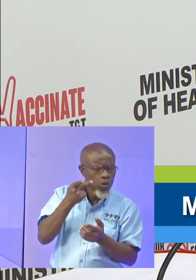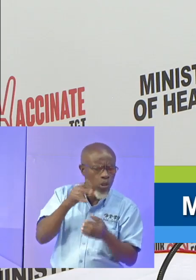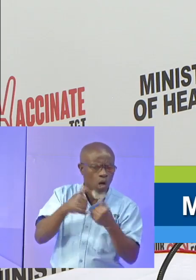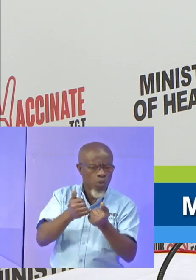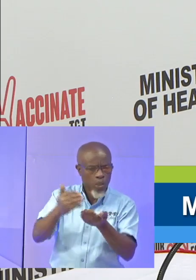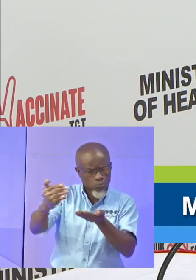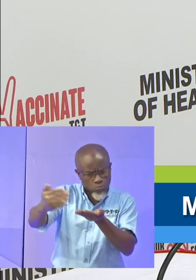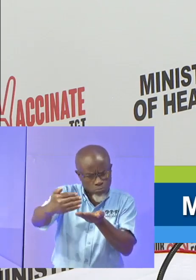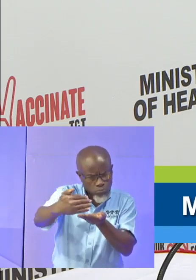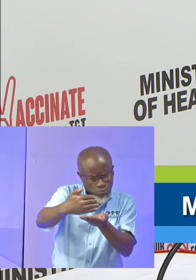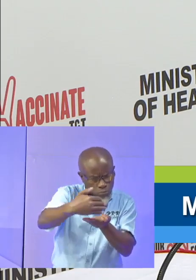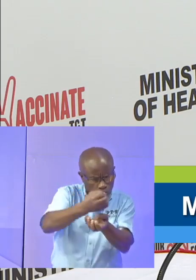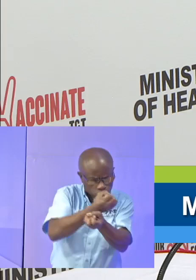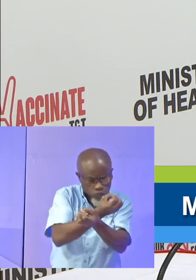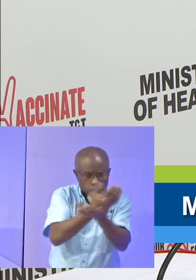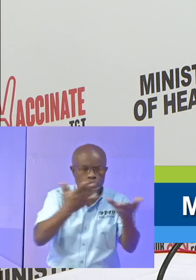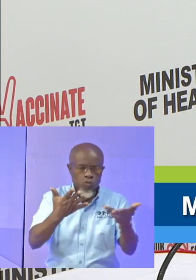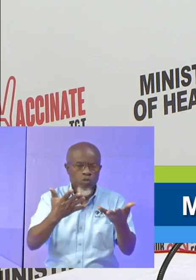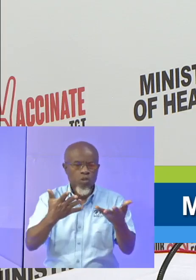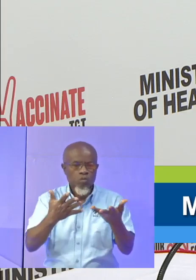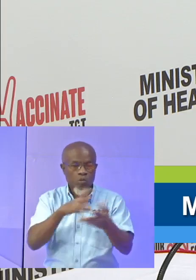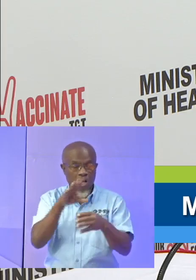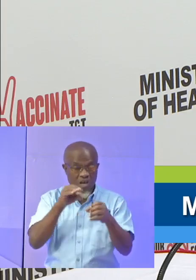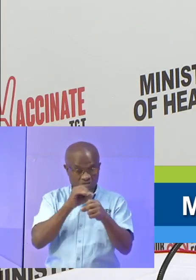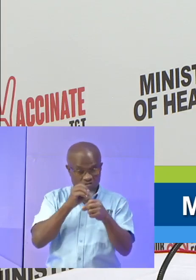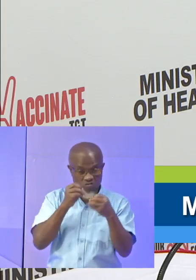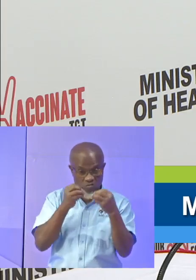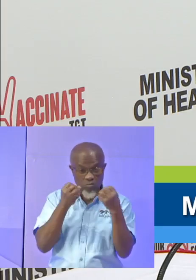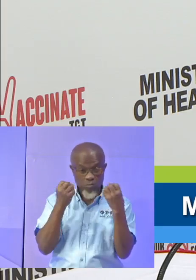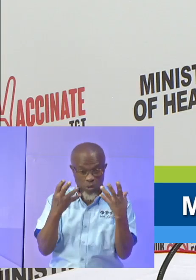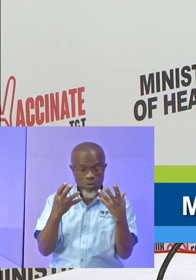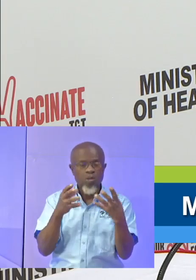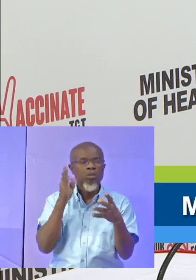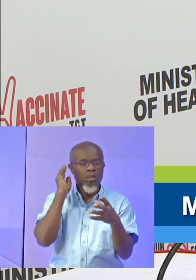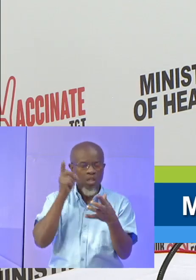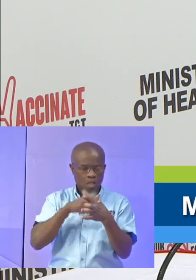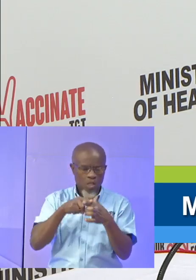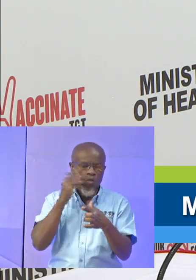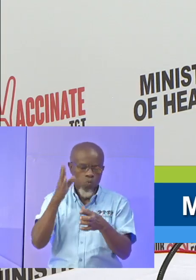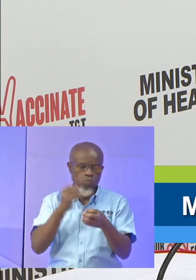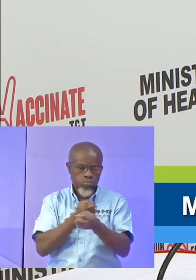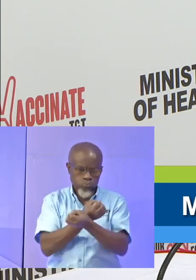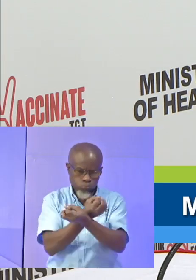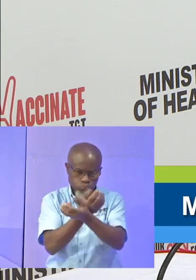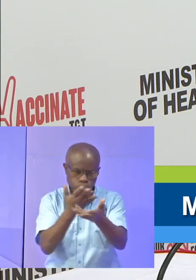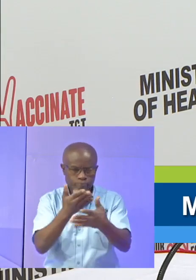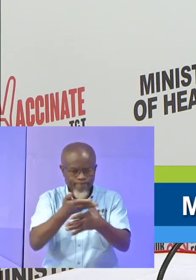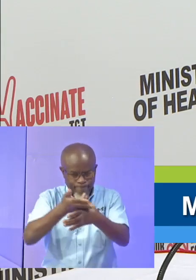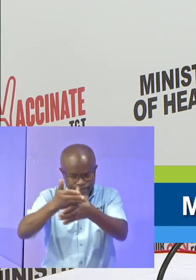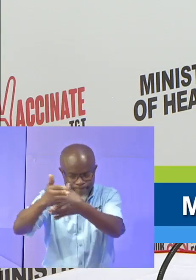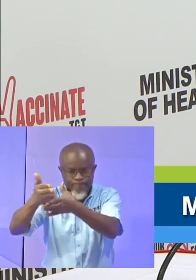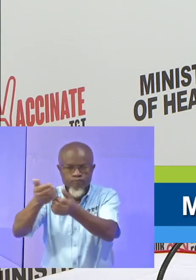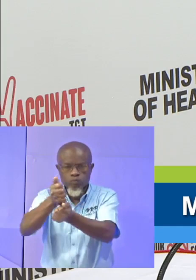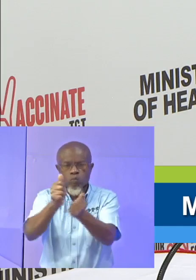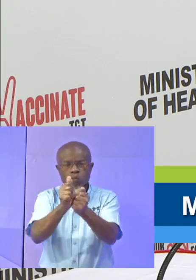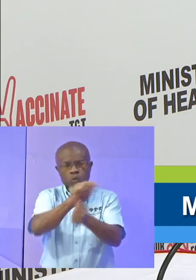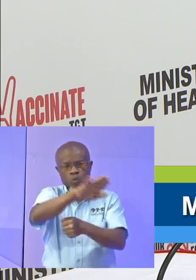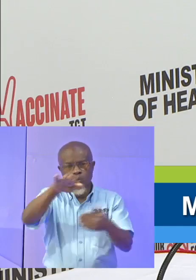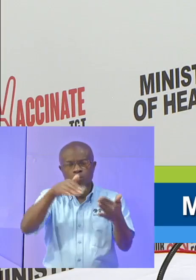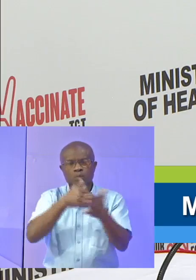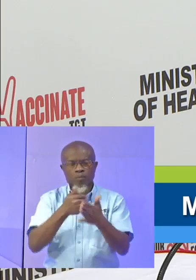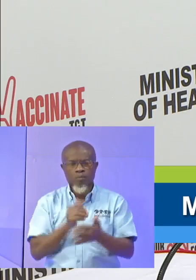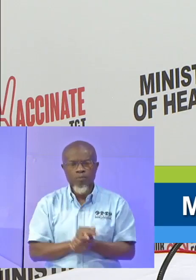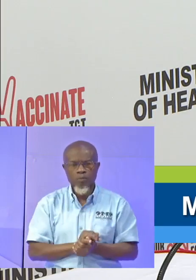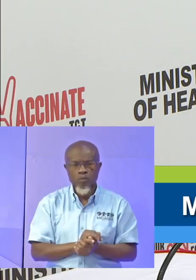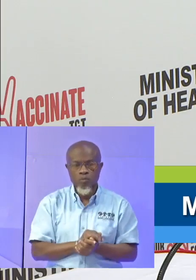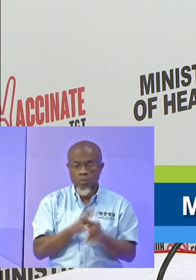once we have enough data on that, we can present that bit of information as well. So what is important to note in a population is who is being